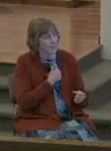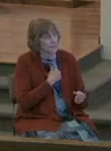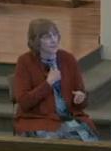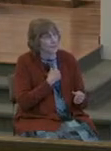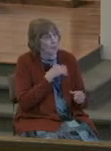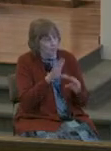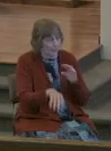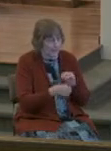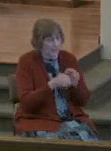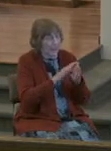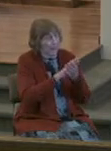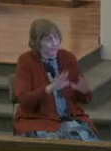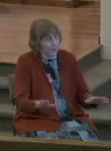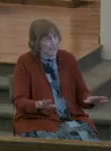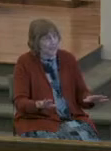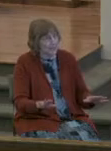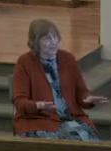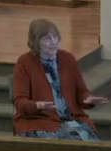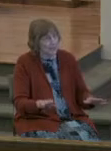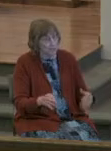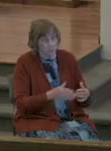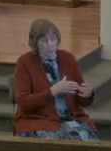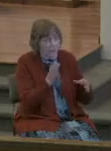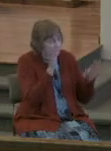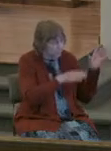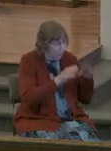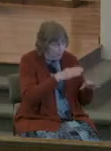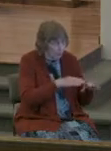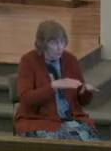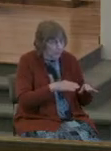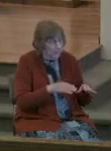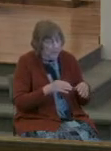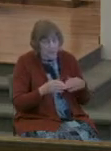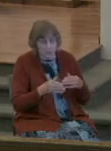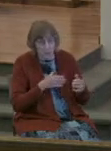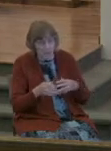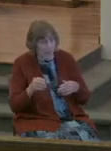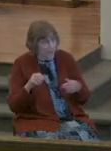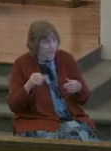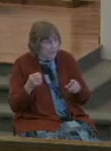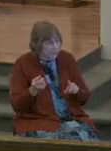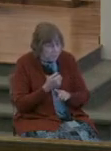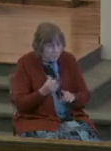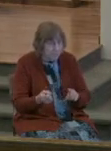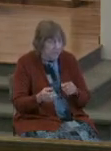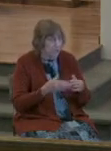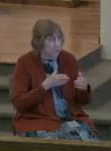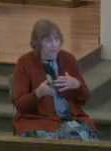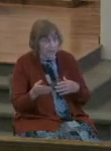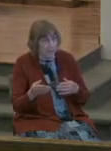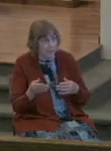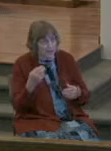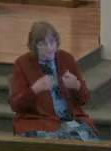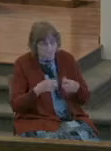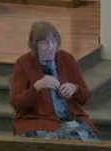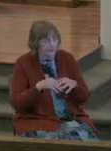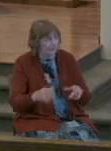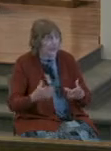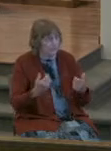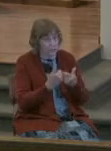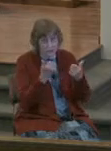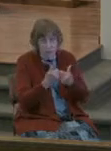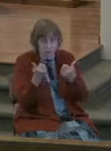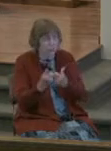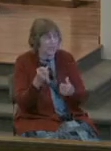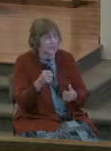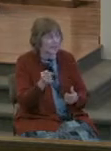have peace. Even though trials come, Jesus said we'd be persecuted. Jesus said there'd be trials. There's storms in life. There's challenges.